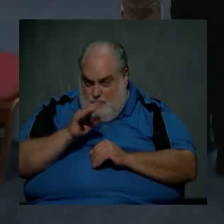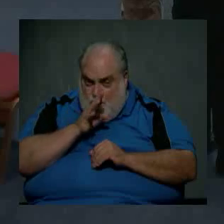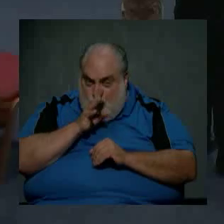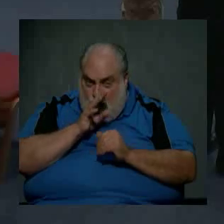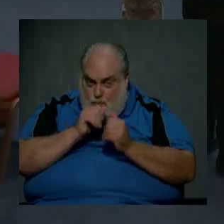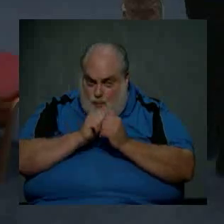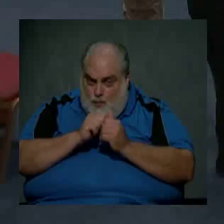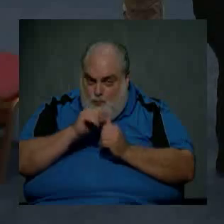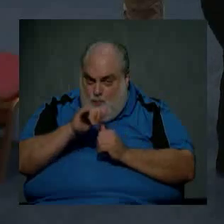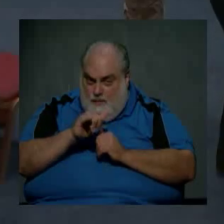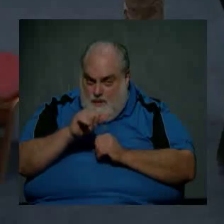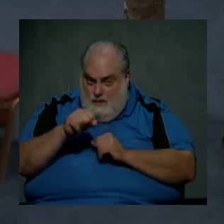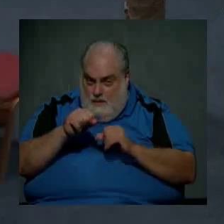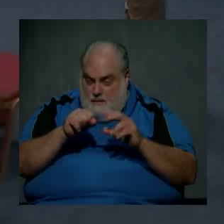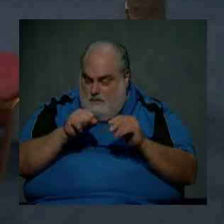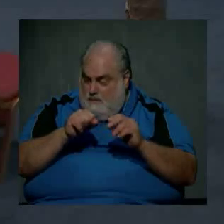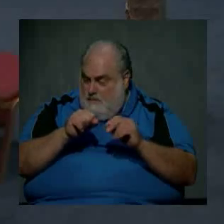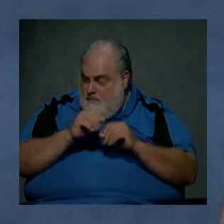not.